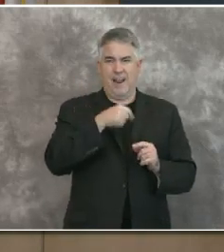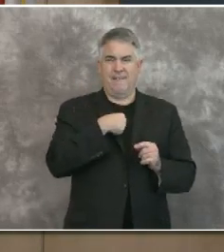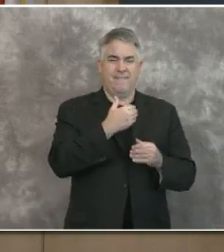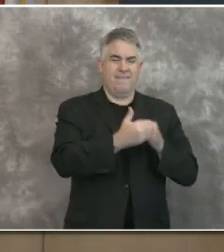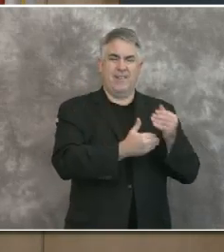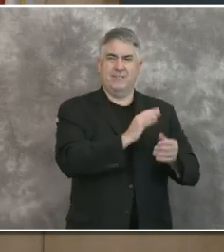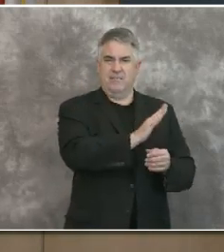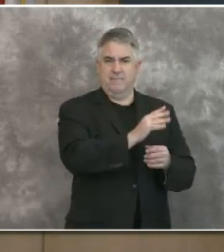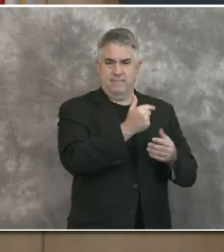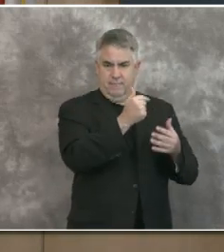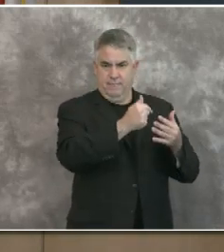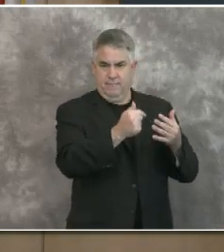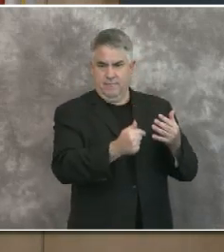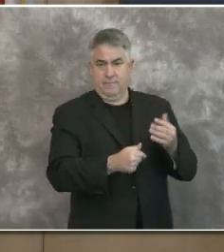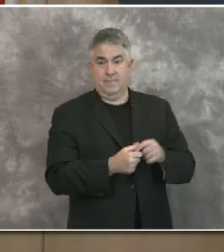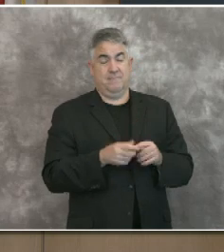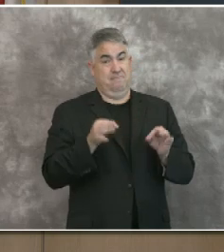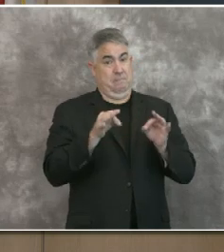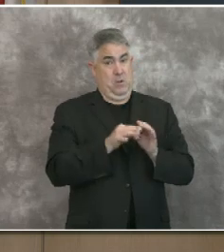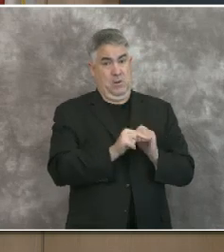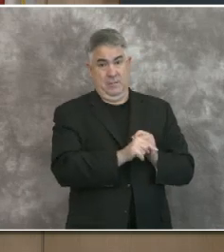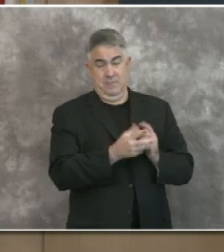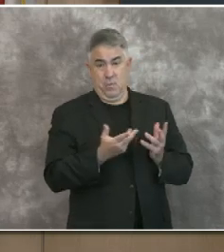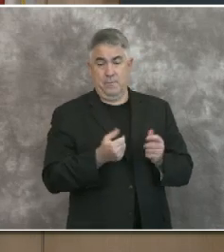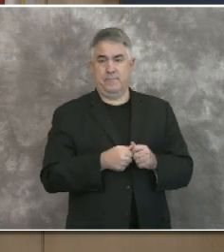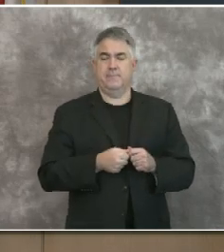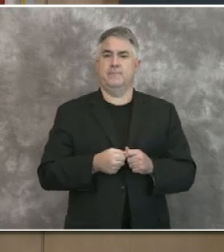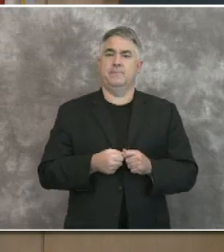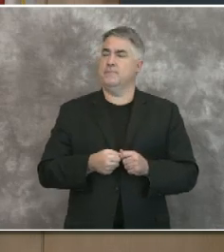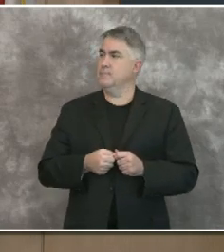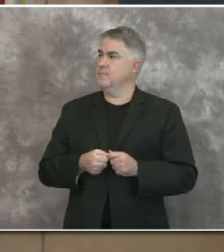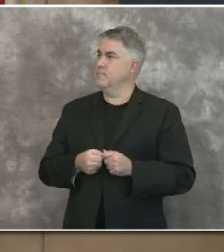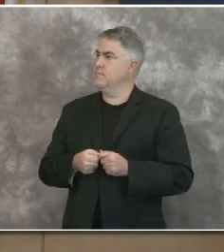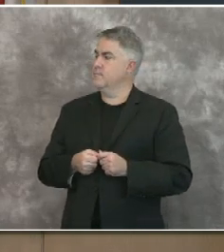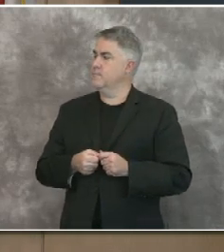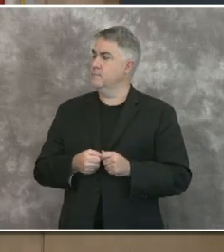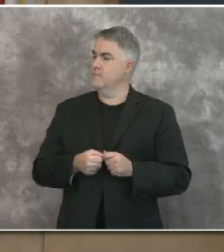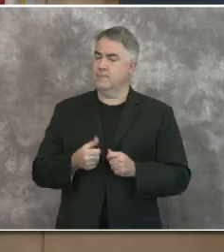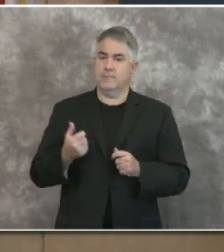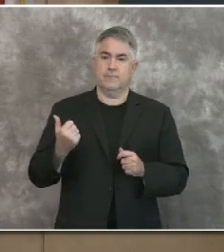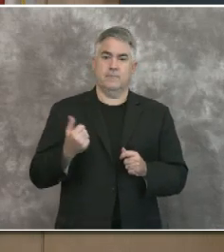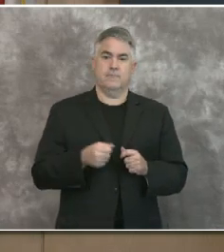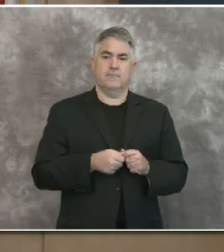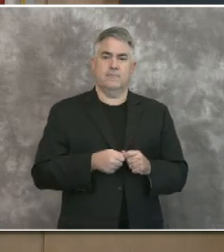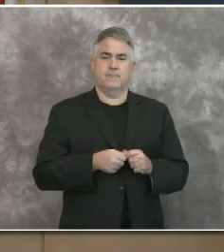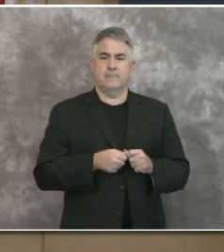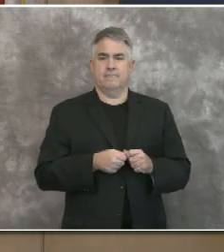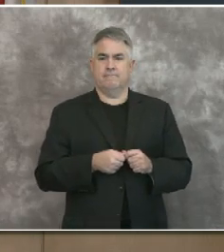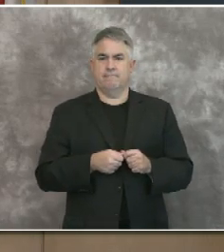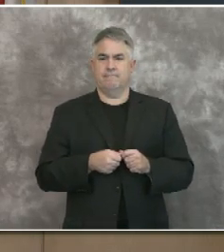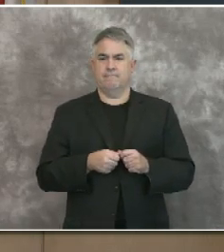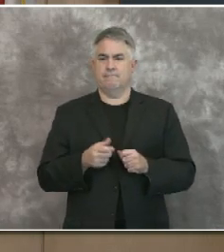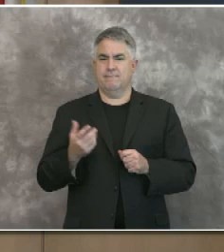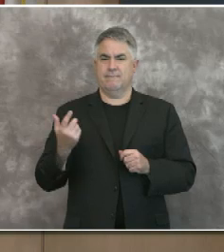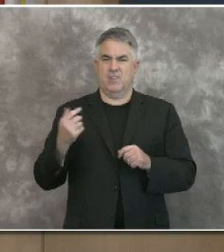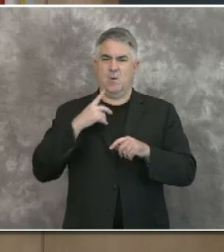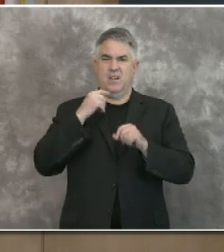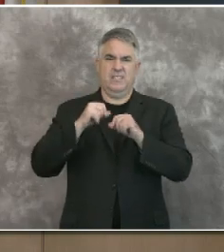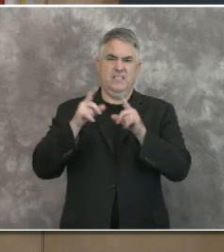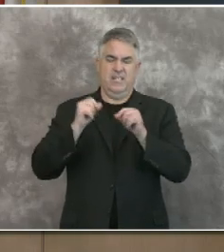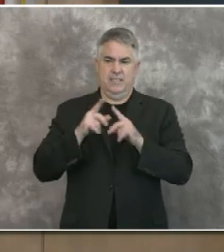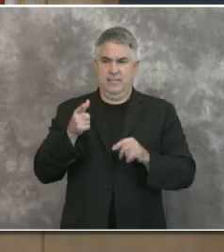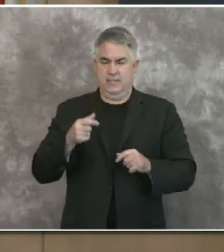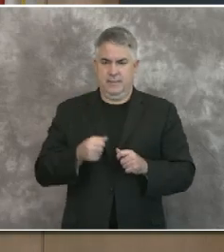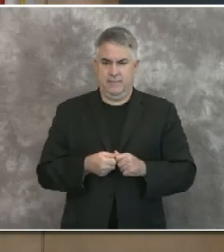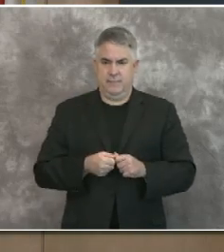our highest priority as we move forward. Now I'd like to share with you a couple slides that will walk through some